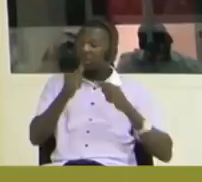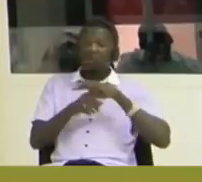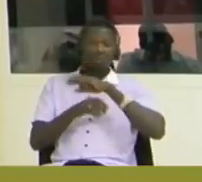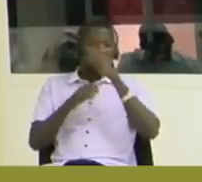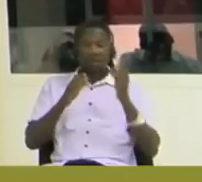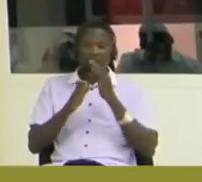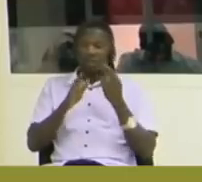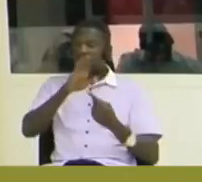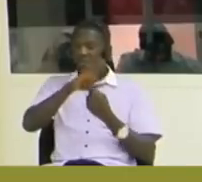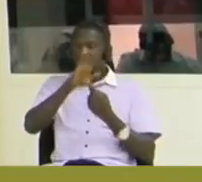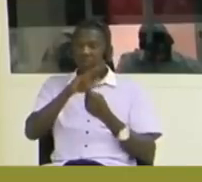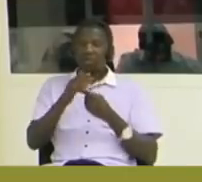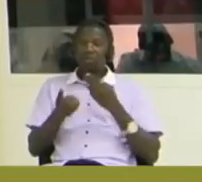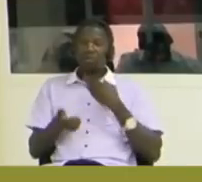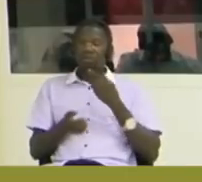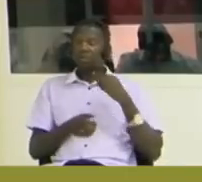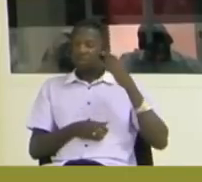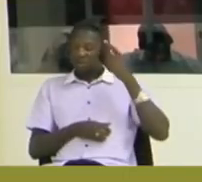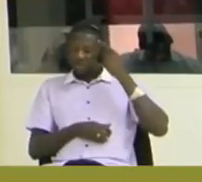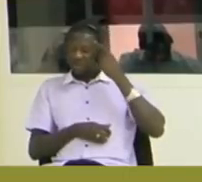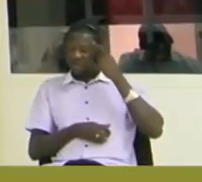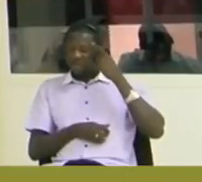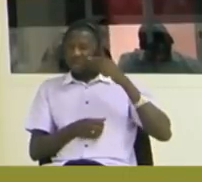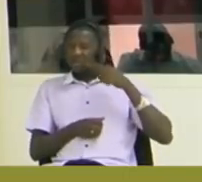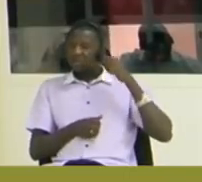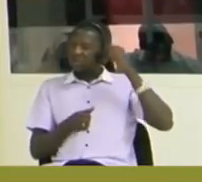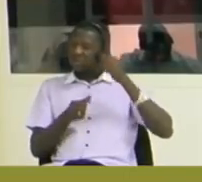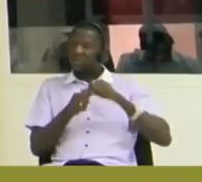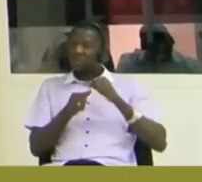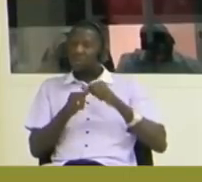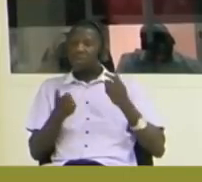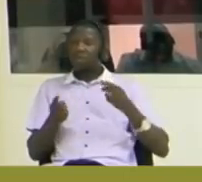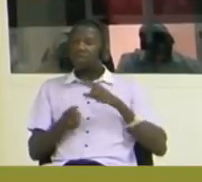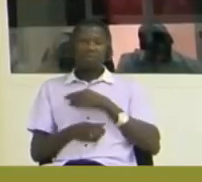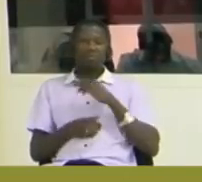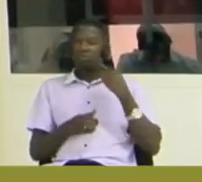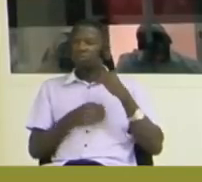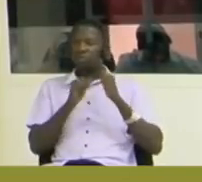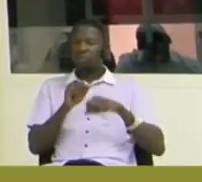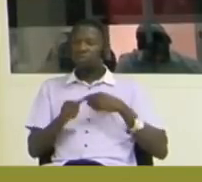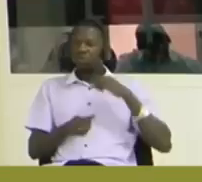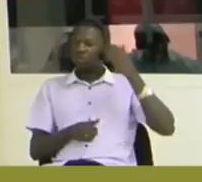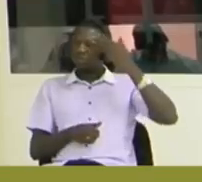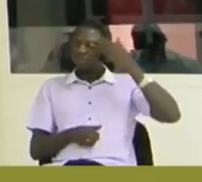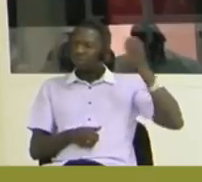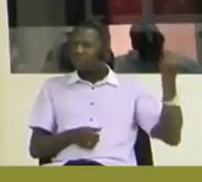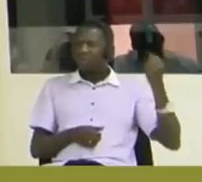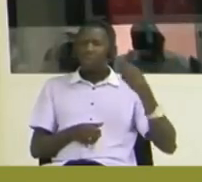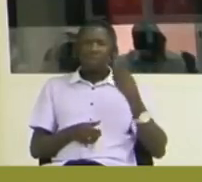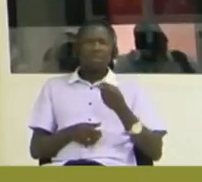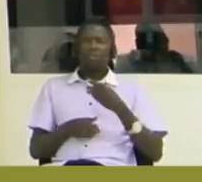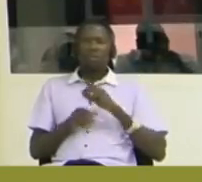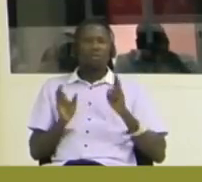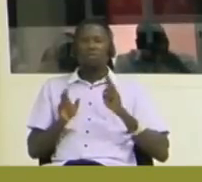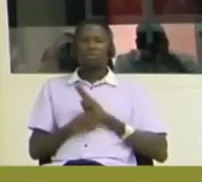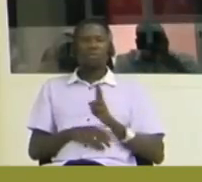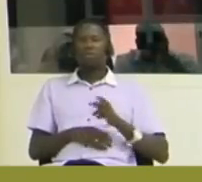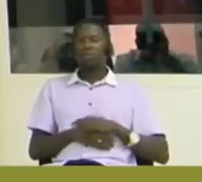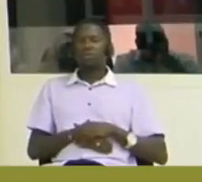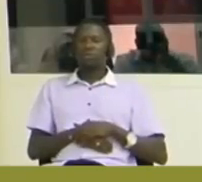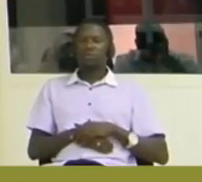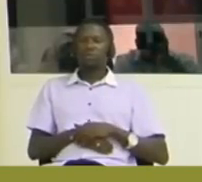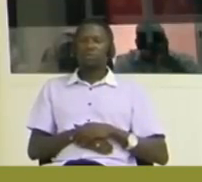important, but this was such a memorable moment. You can't just forget it like that, would you? Sir, no matter